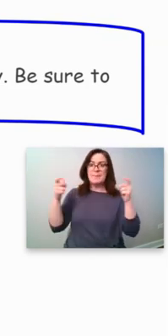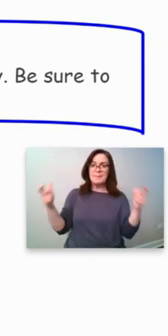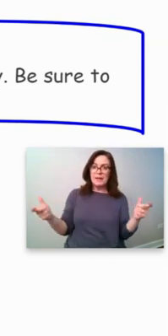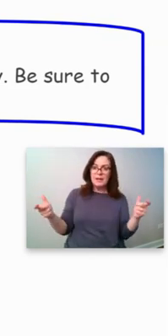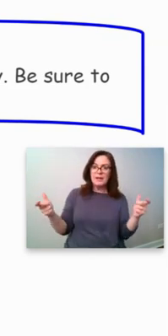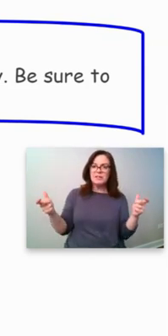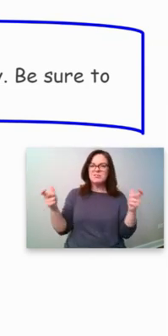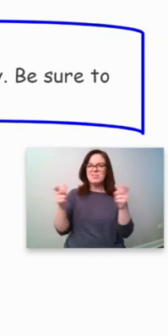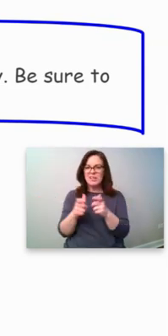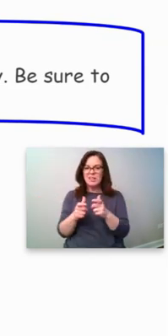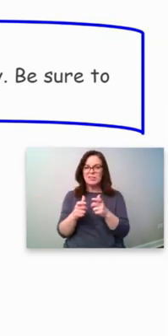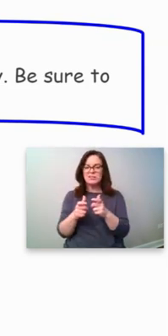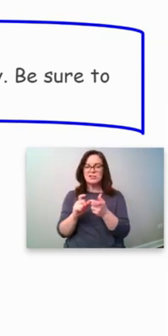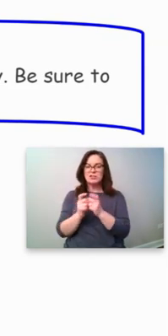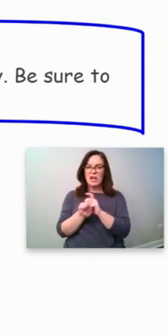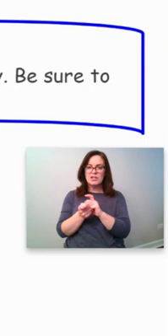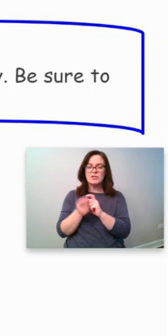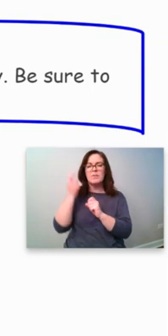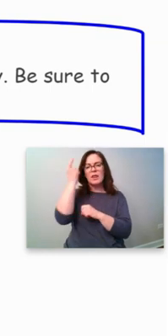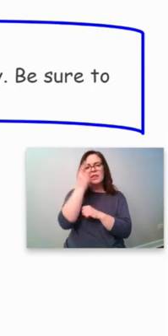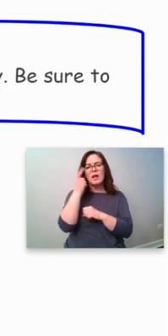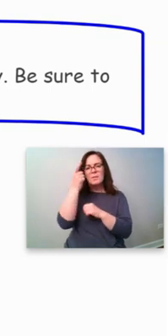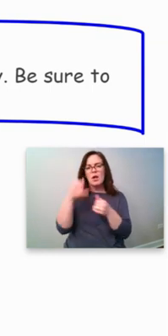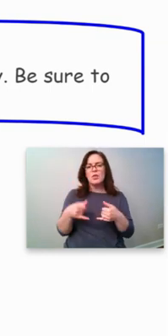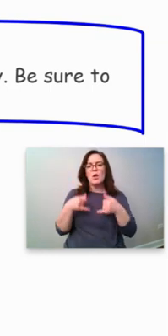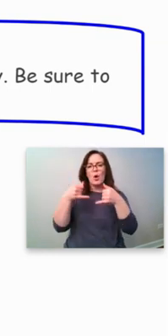that you can give them. What would you call the award?